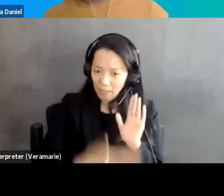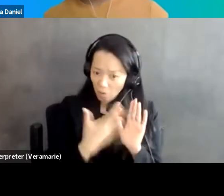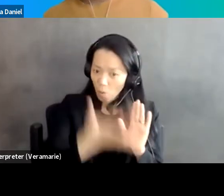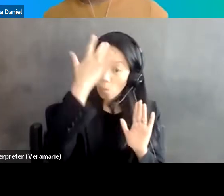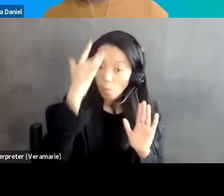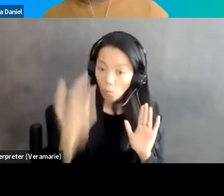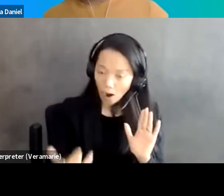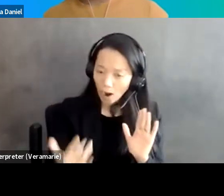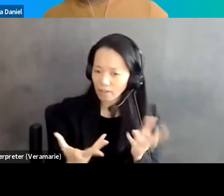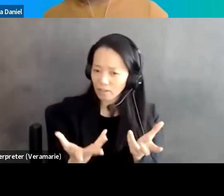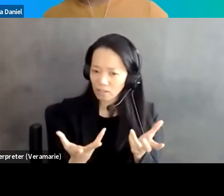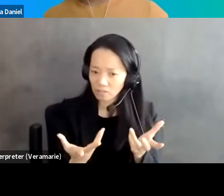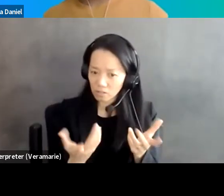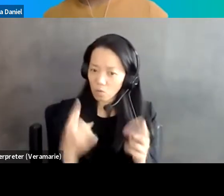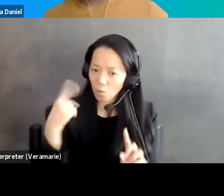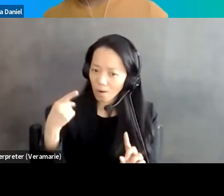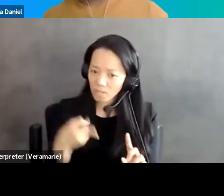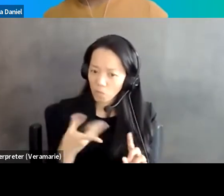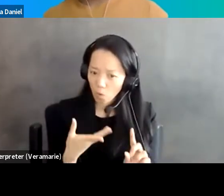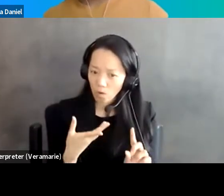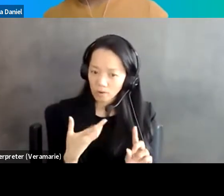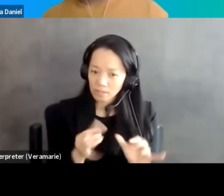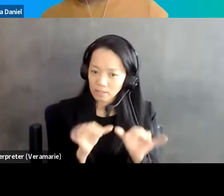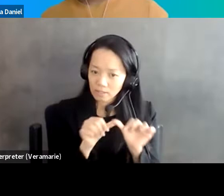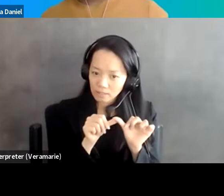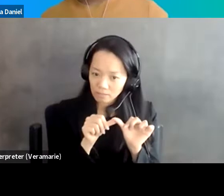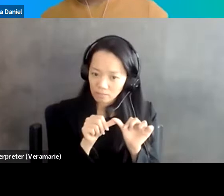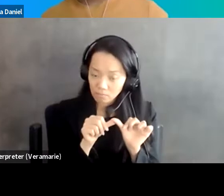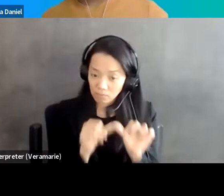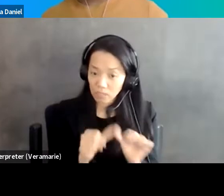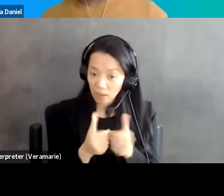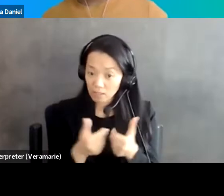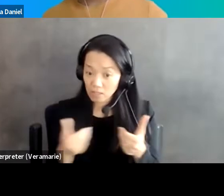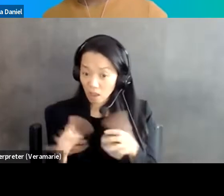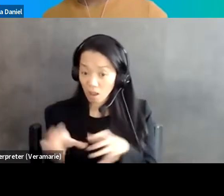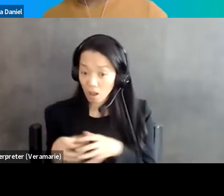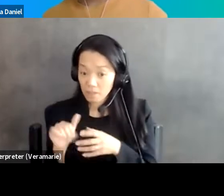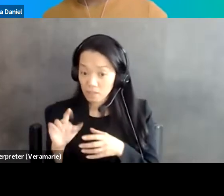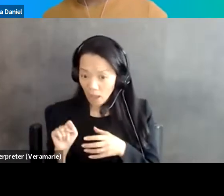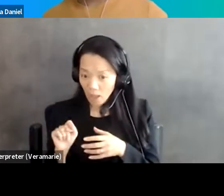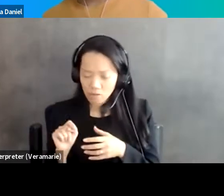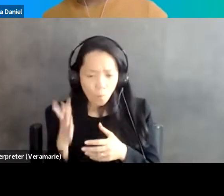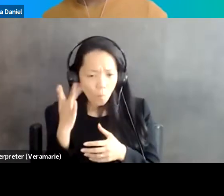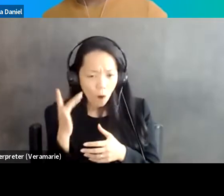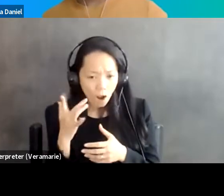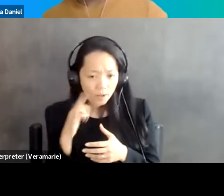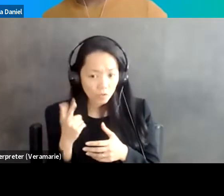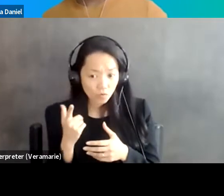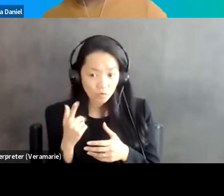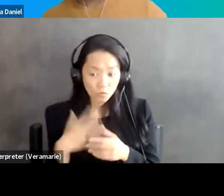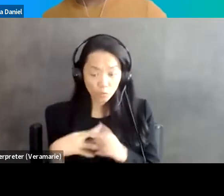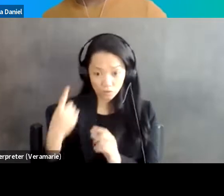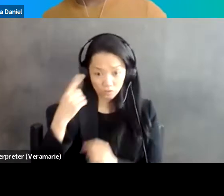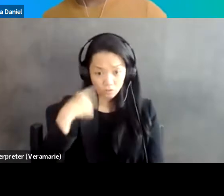they want to remain a subset? Wouldn't it be an advantage